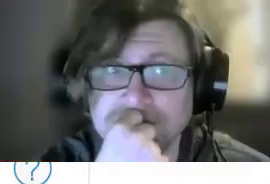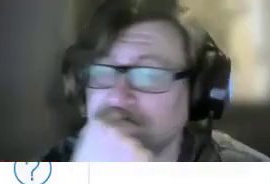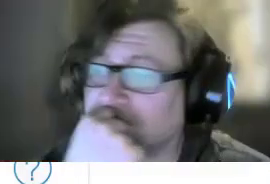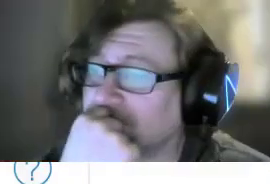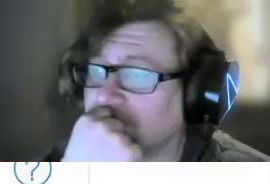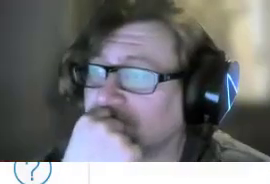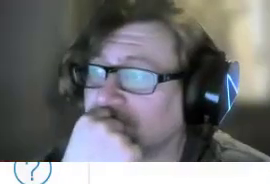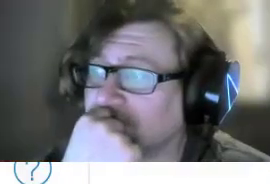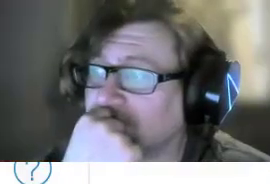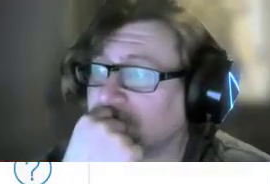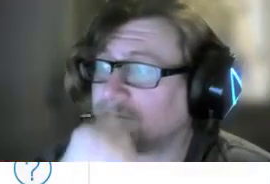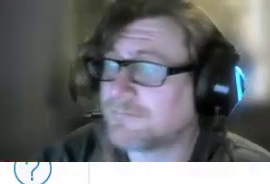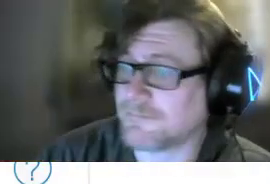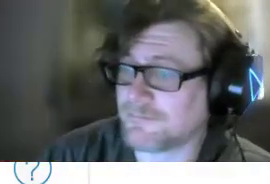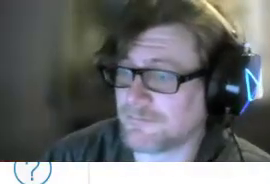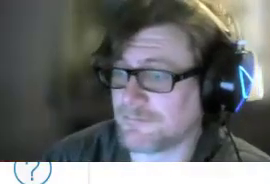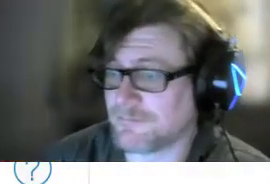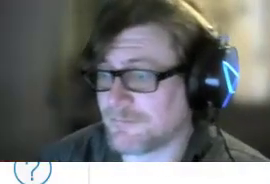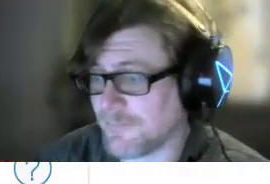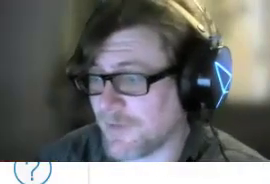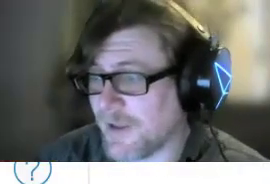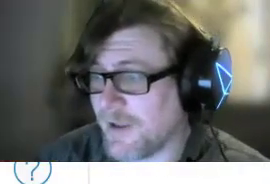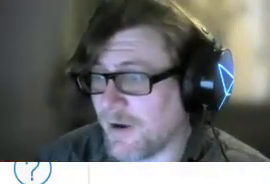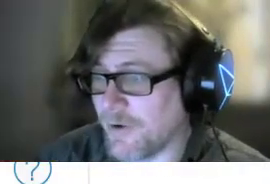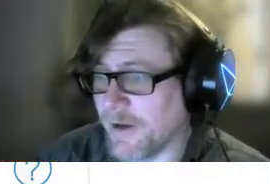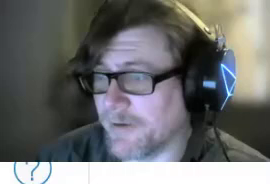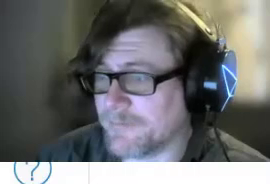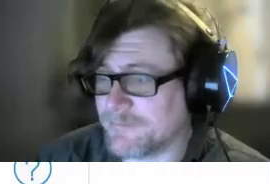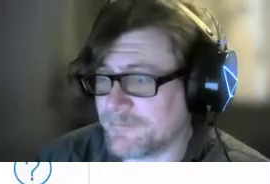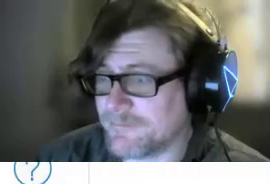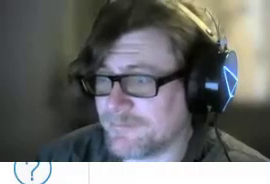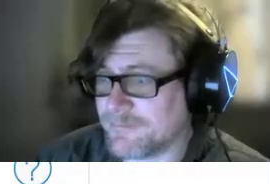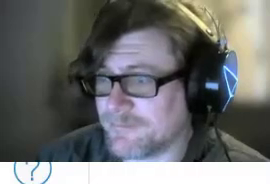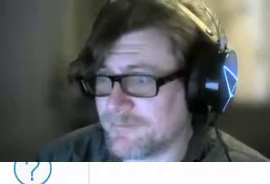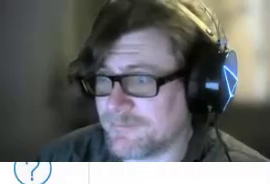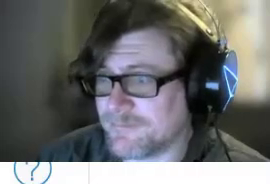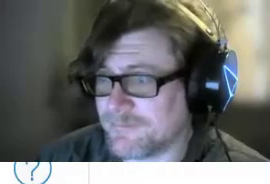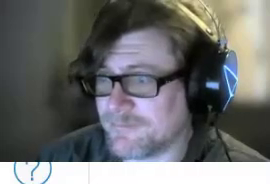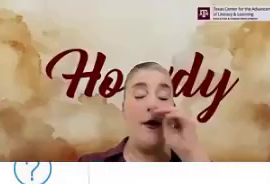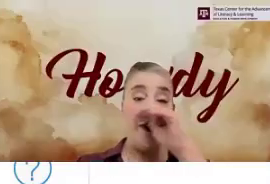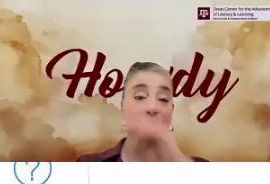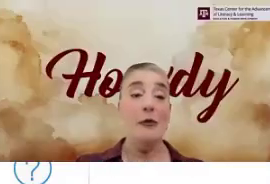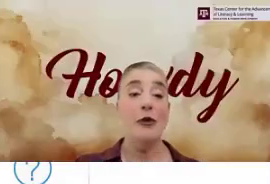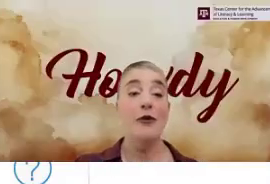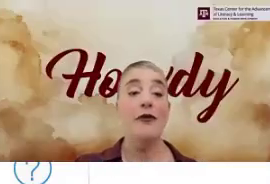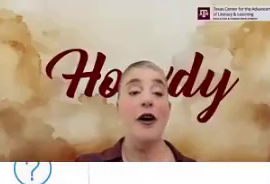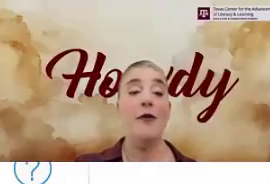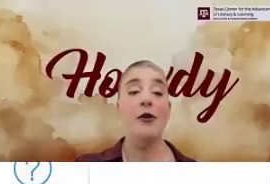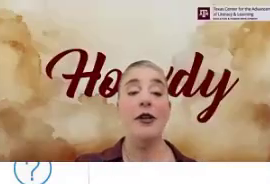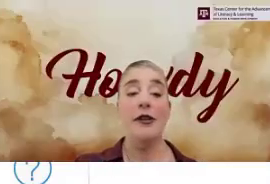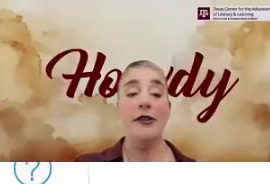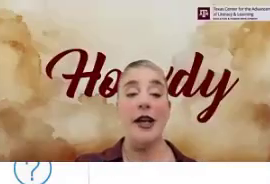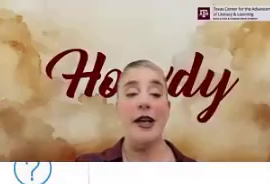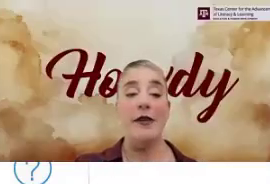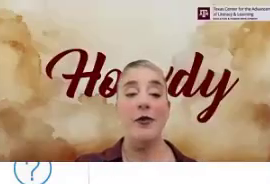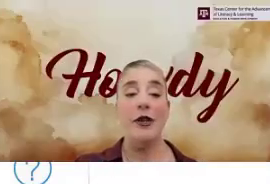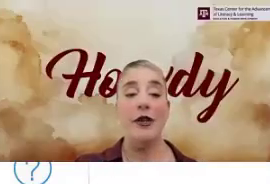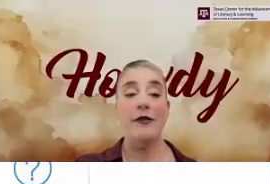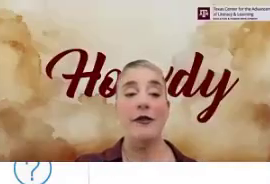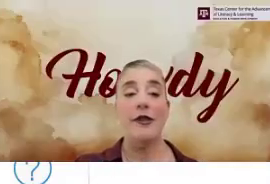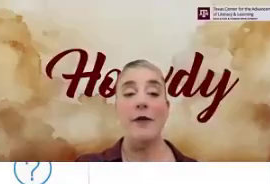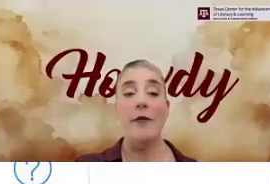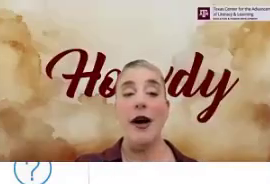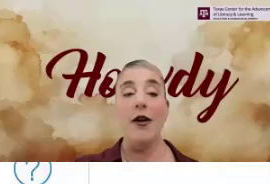which it sounds like most of you are all going to have, okay? So, Oh yeah. all right, we're gonna move on. We're gonna